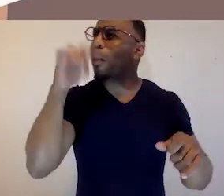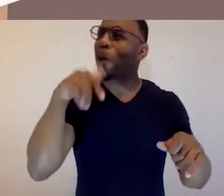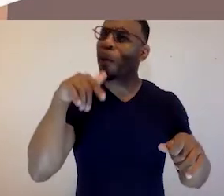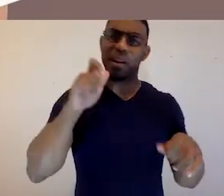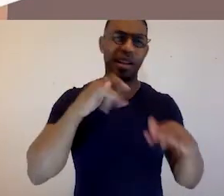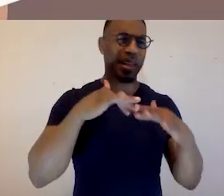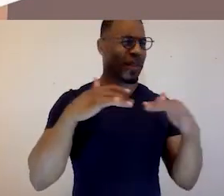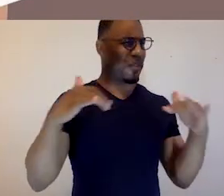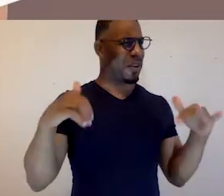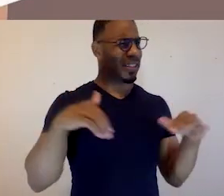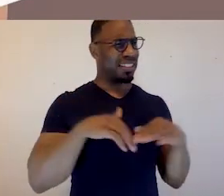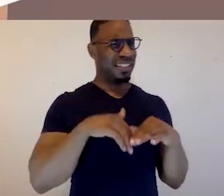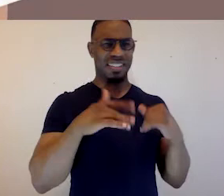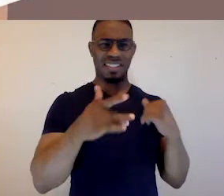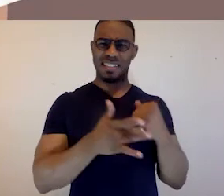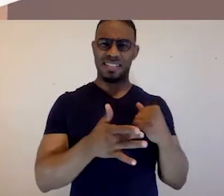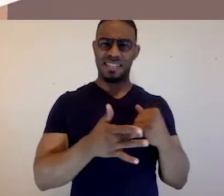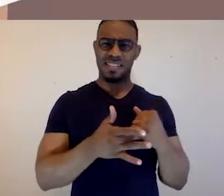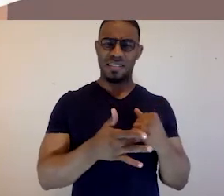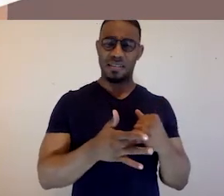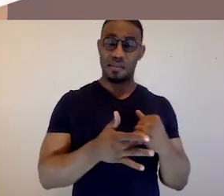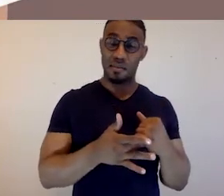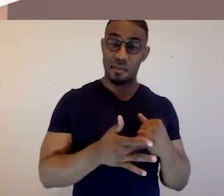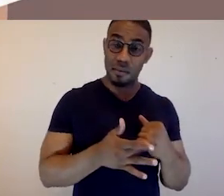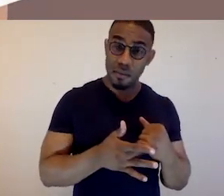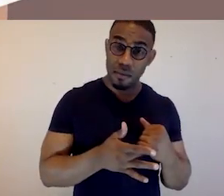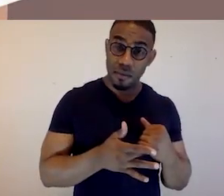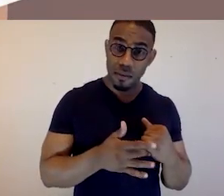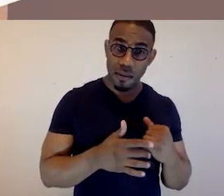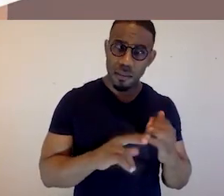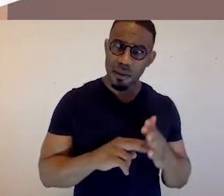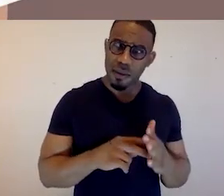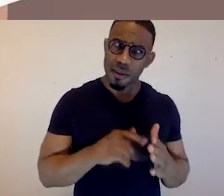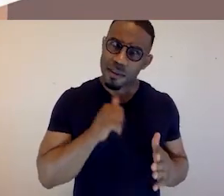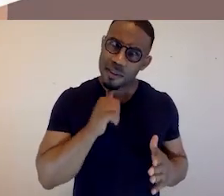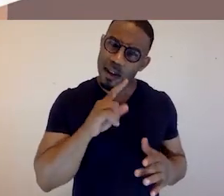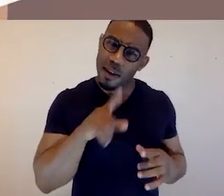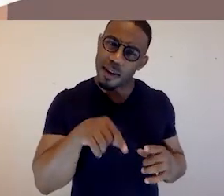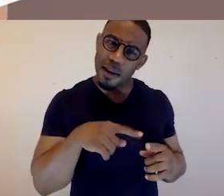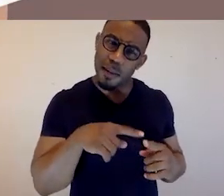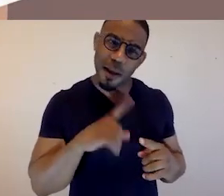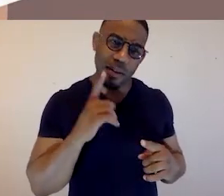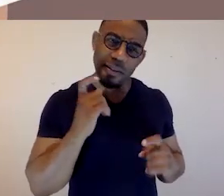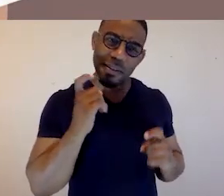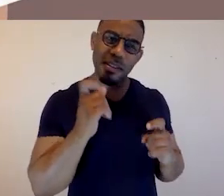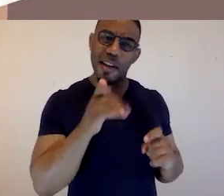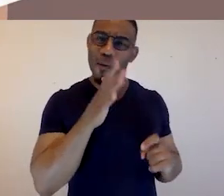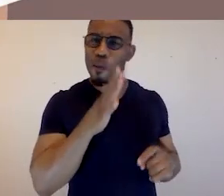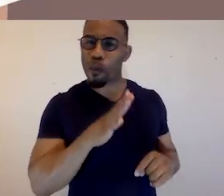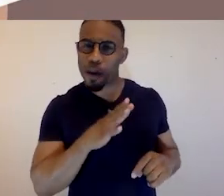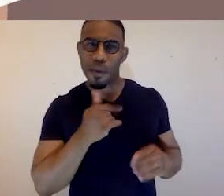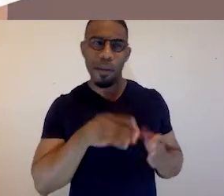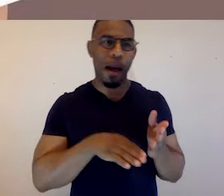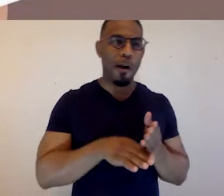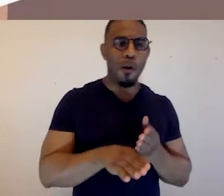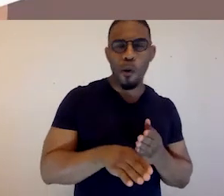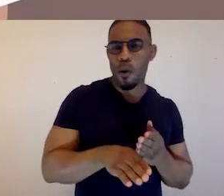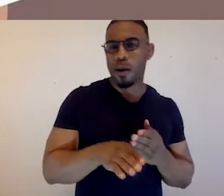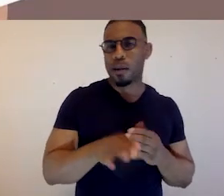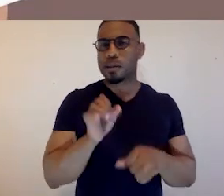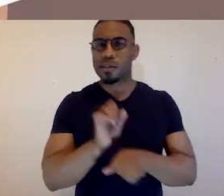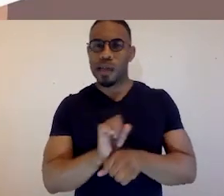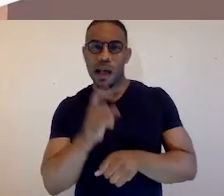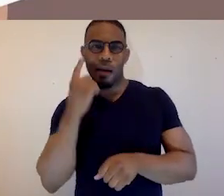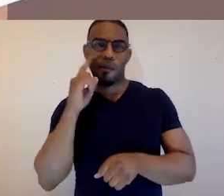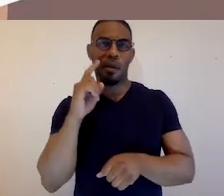need diversity in tech? I mean, it's not about just giving women and minorities